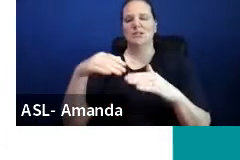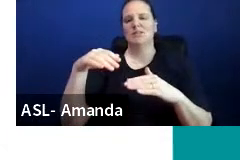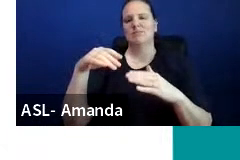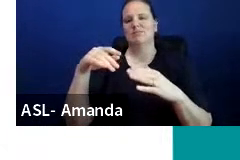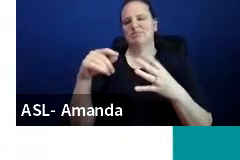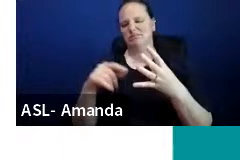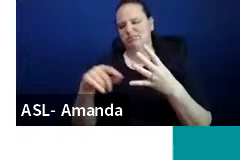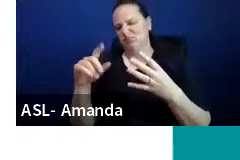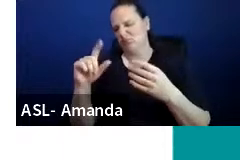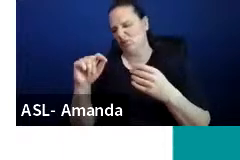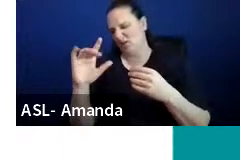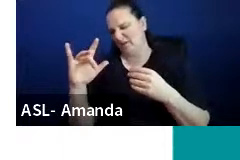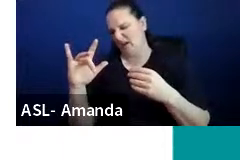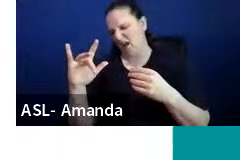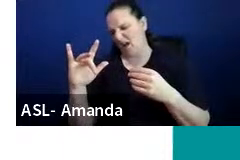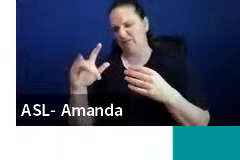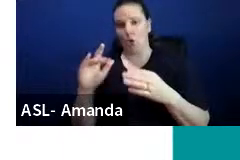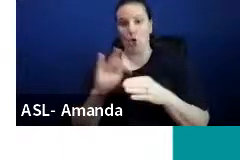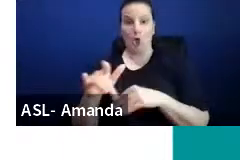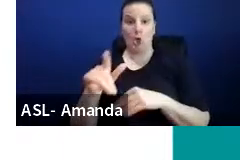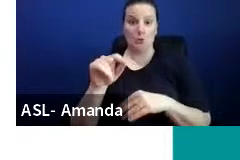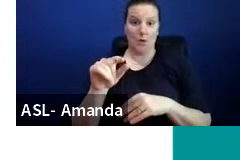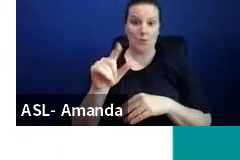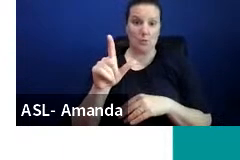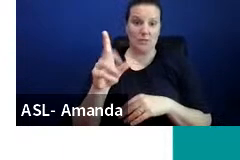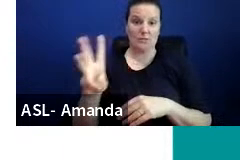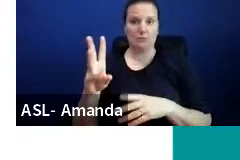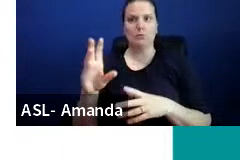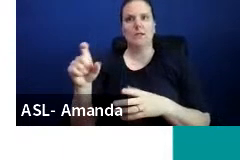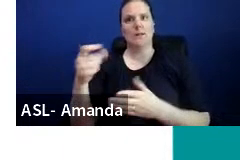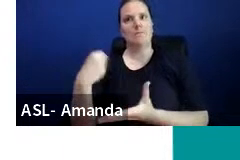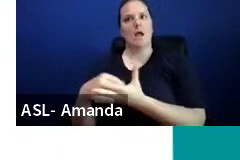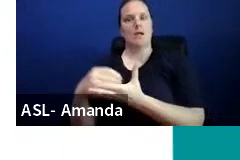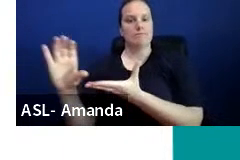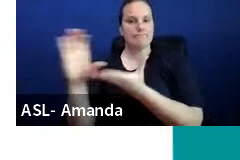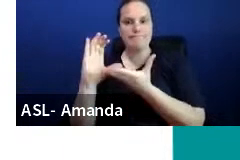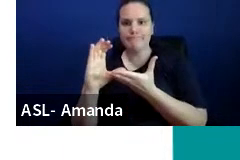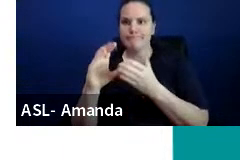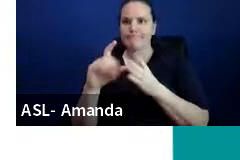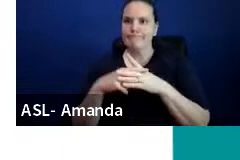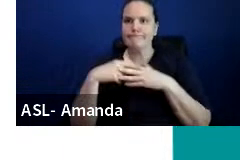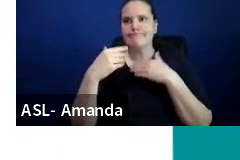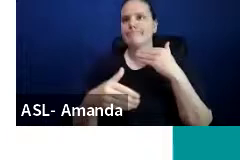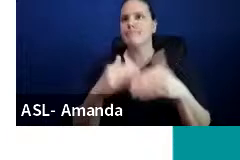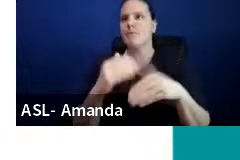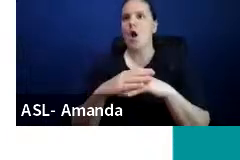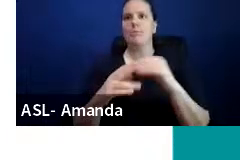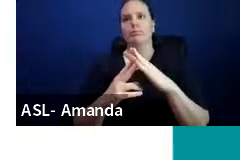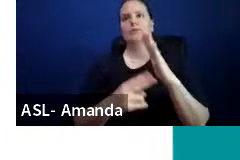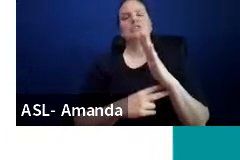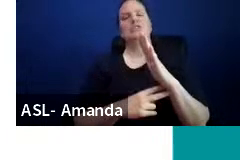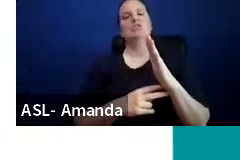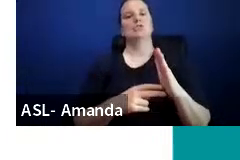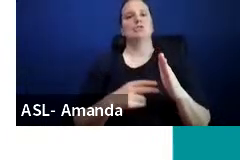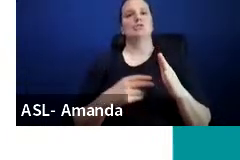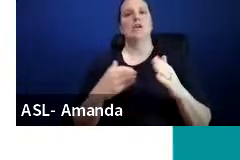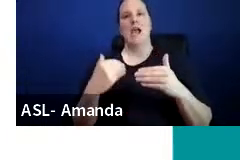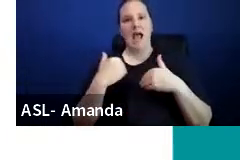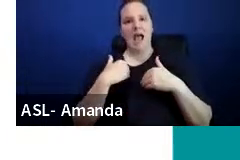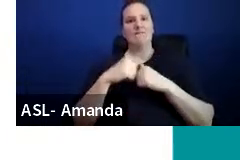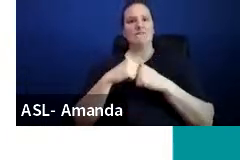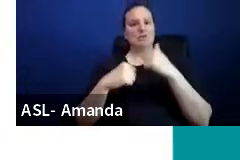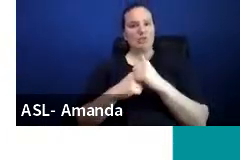early 2026. But to do that, we need funding to be in the water and on that bridge and have a